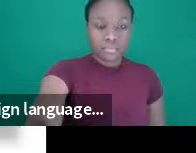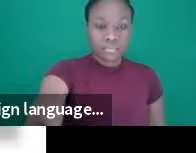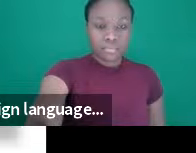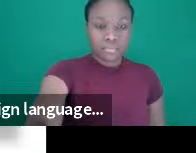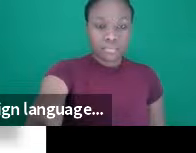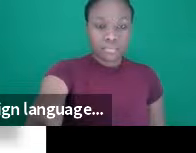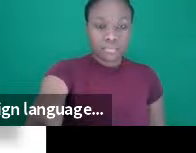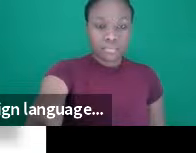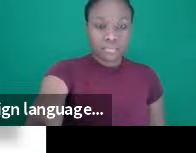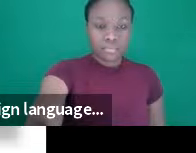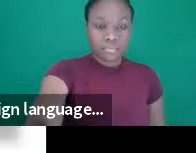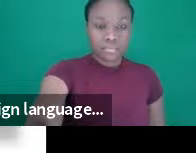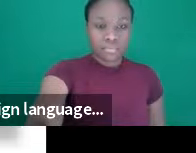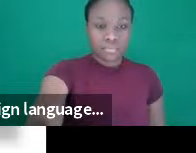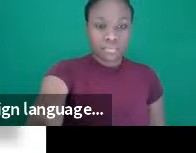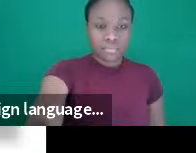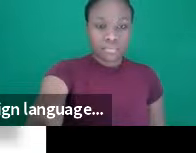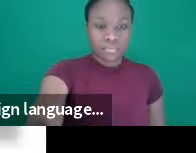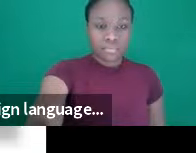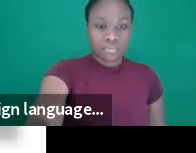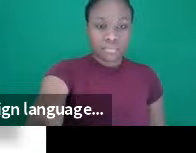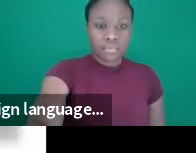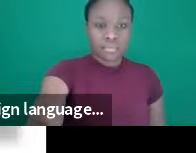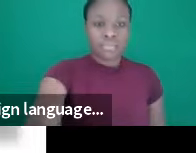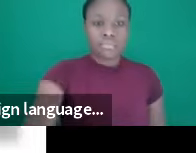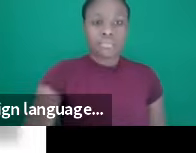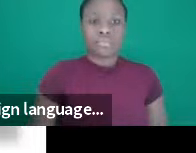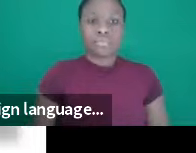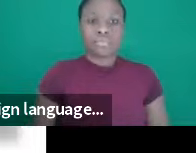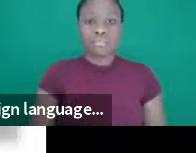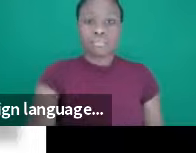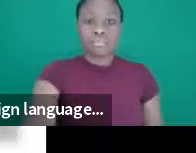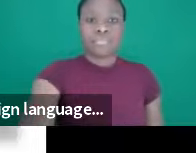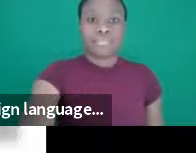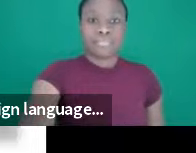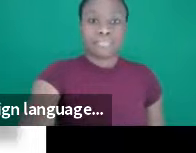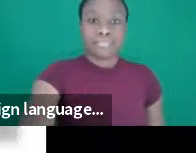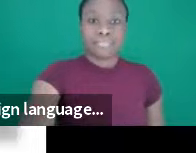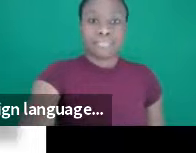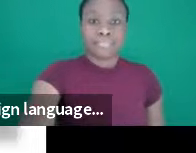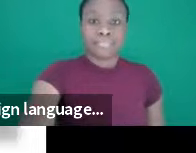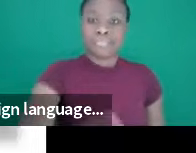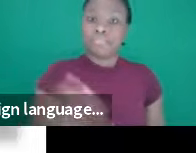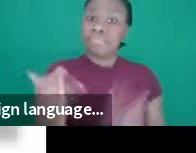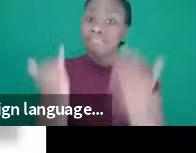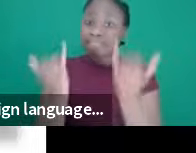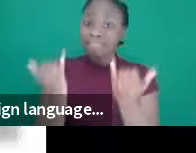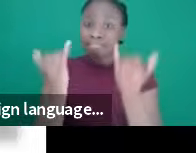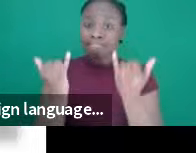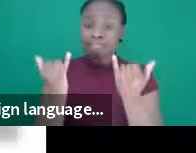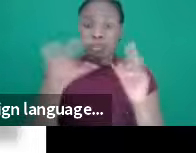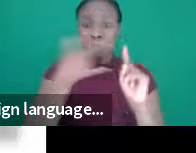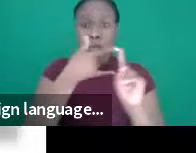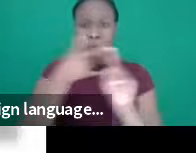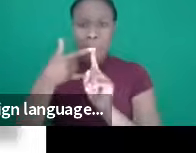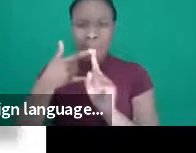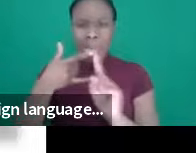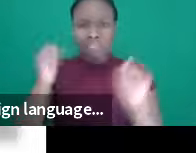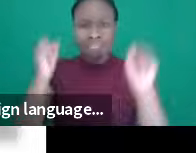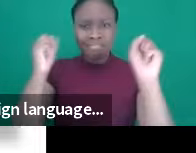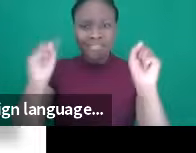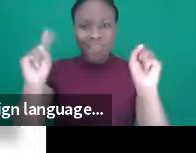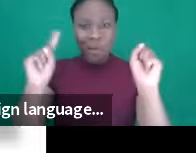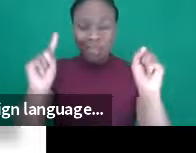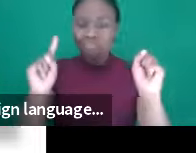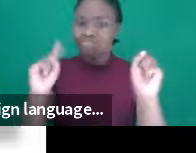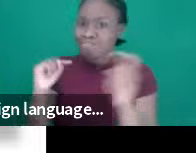Ladies and gentlemen, the aim of tonight's webinar is first and foremost to introduce and demonstrate our recent online